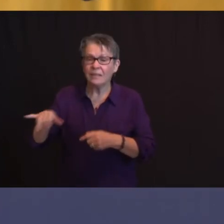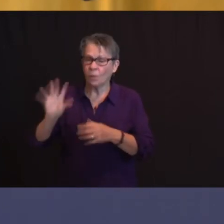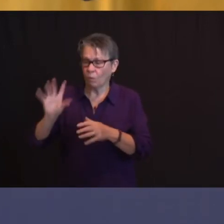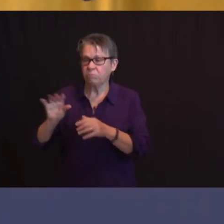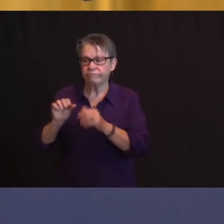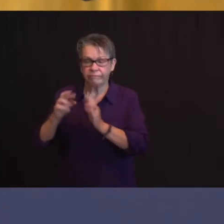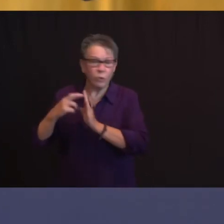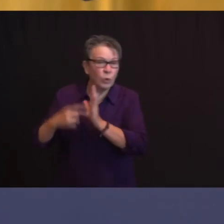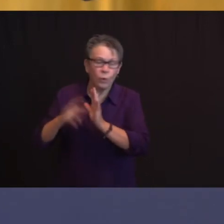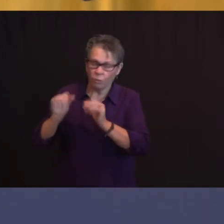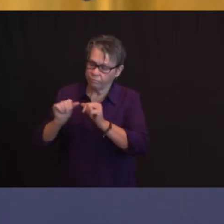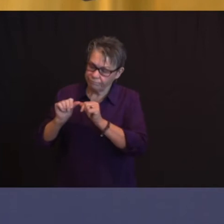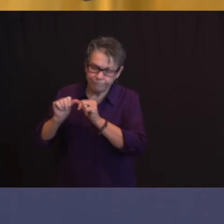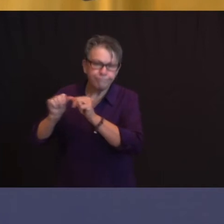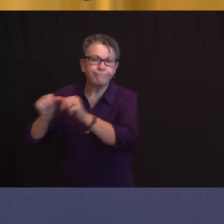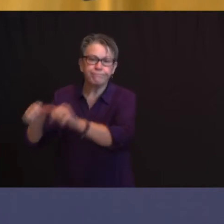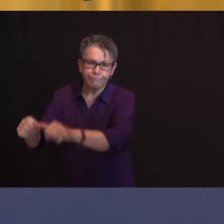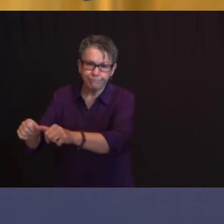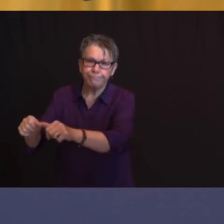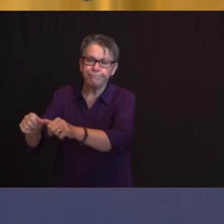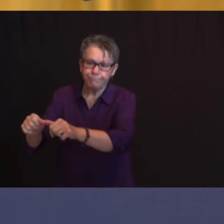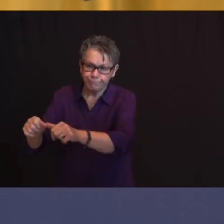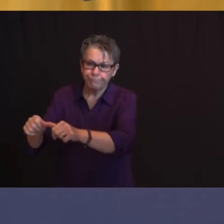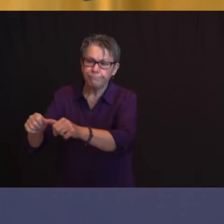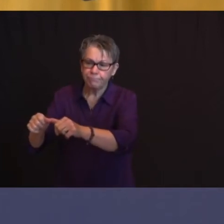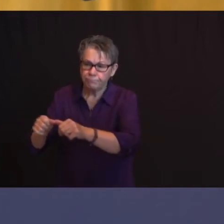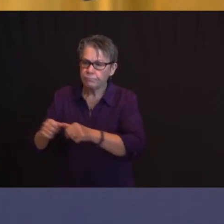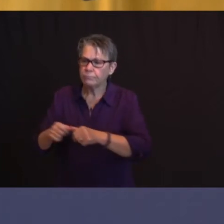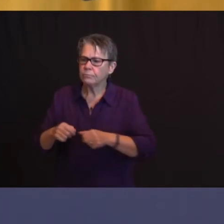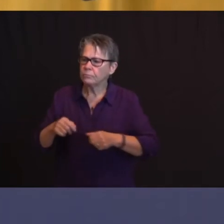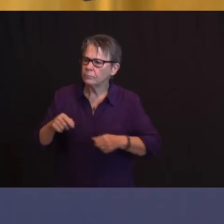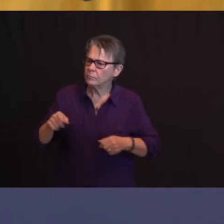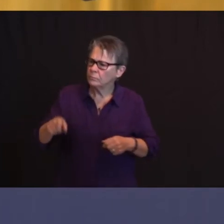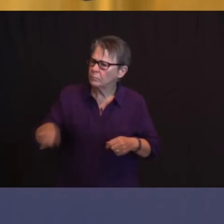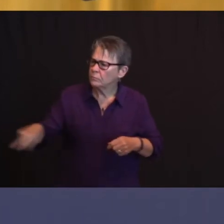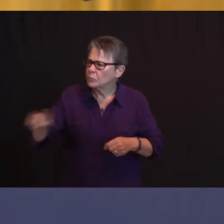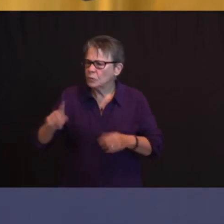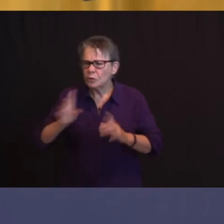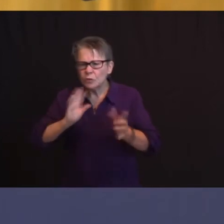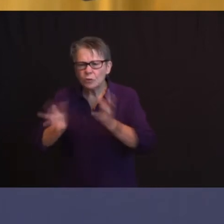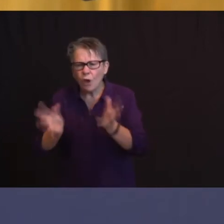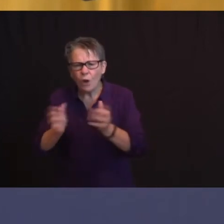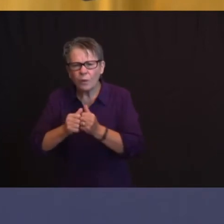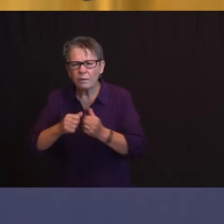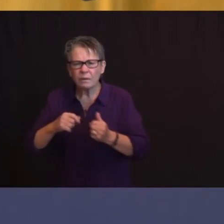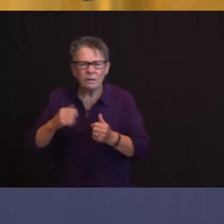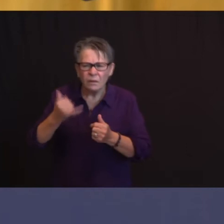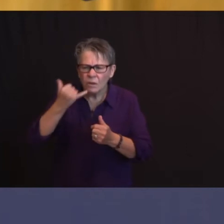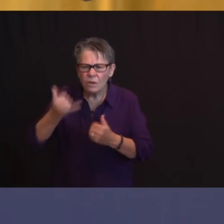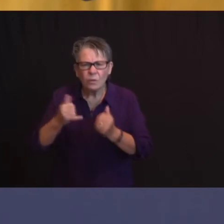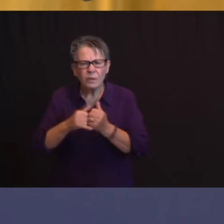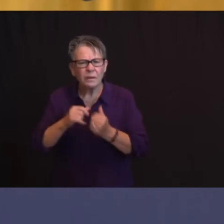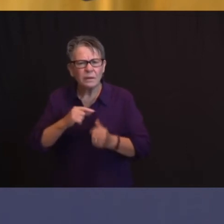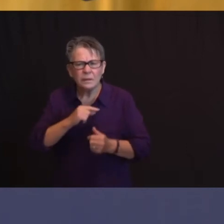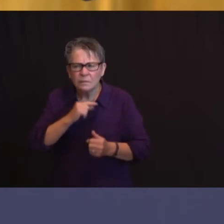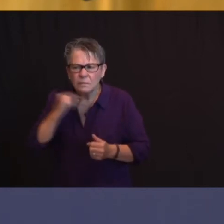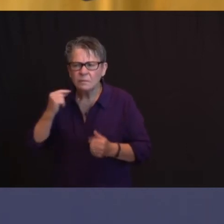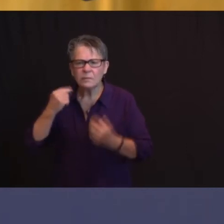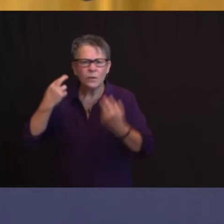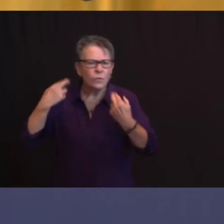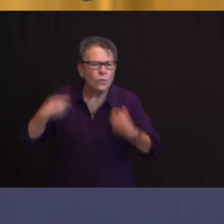like clockwork, and I know you've been on every one of them, which is pretty incredible. And it's kept our communities of faith together, so it's been a